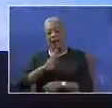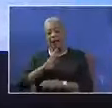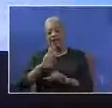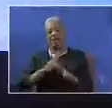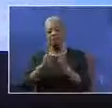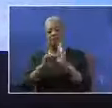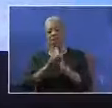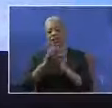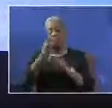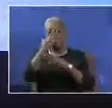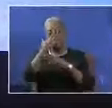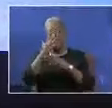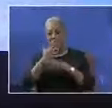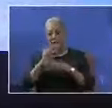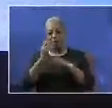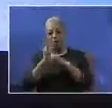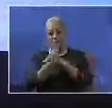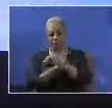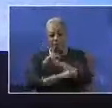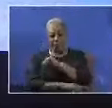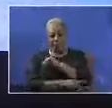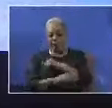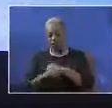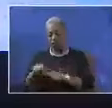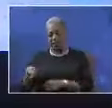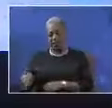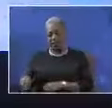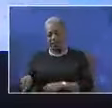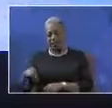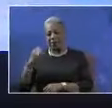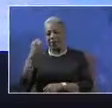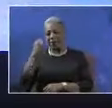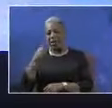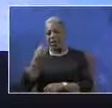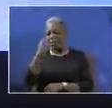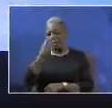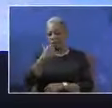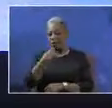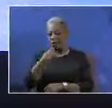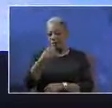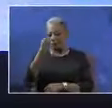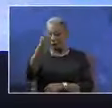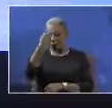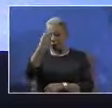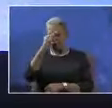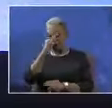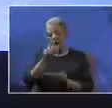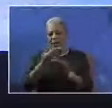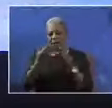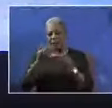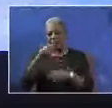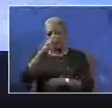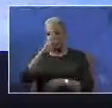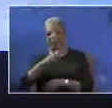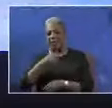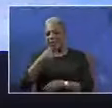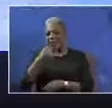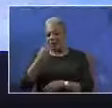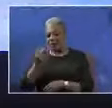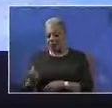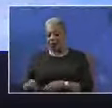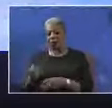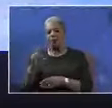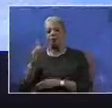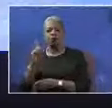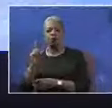David and punishes David and the nation of Israel for that which God incited David to do. That seems, and